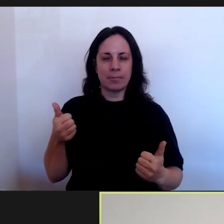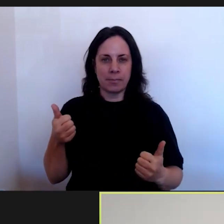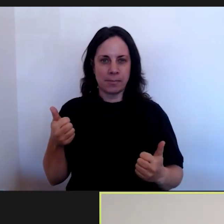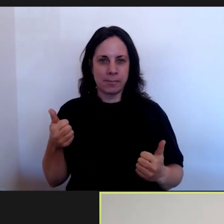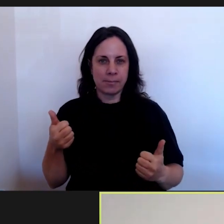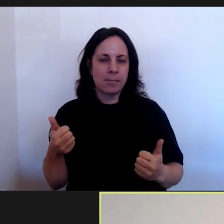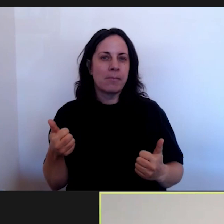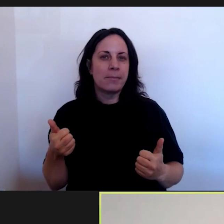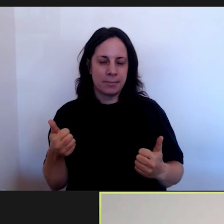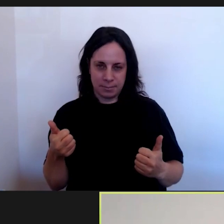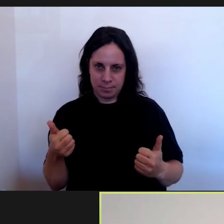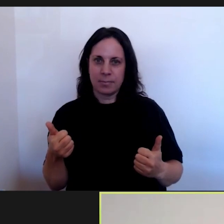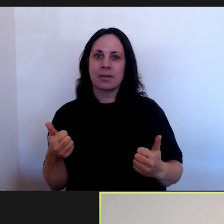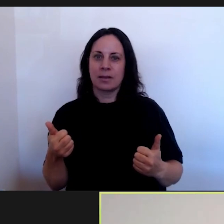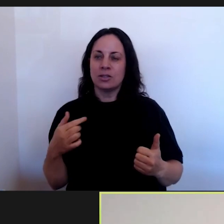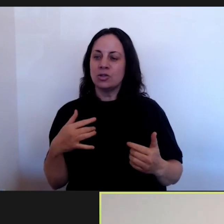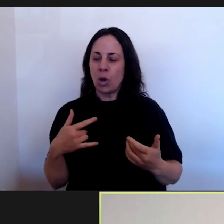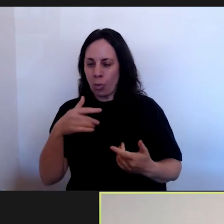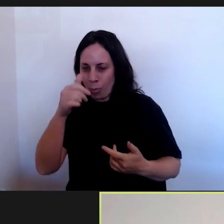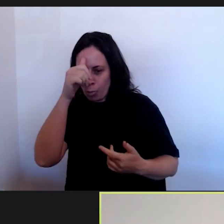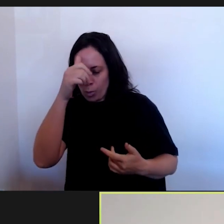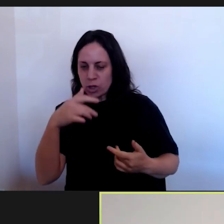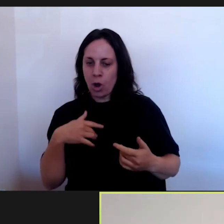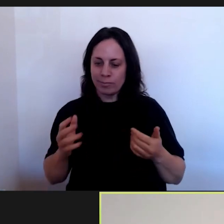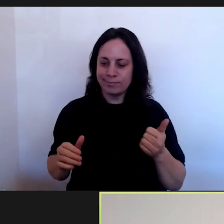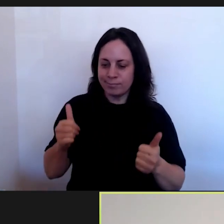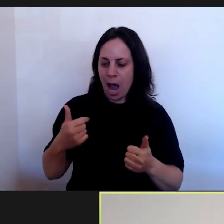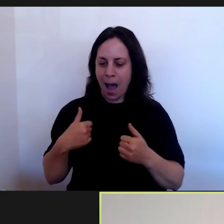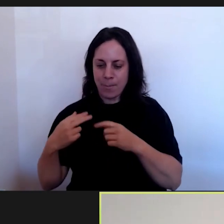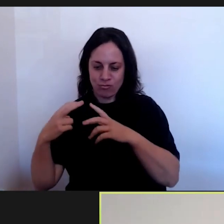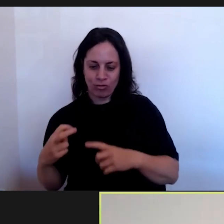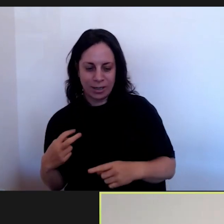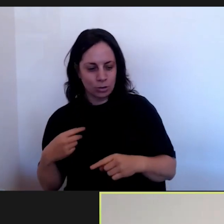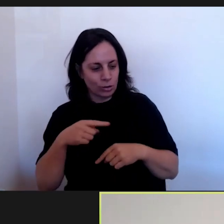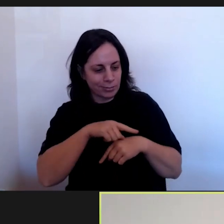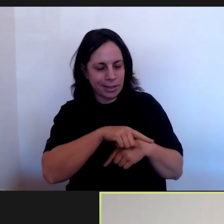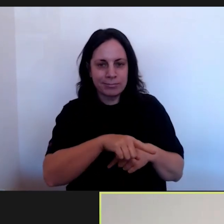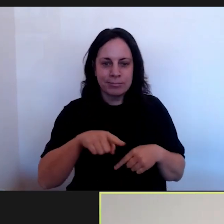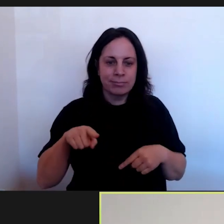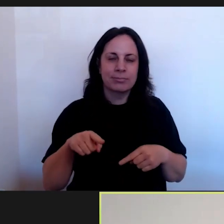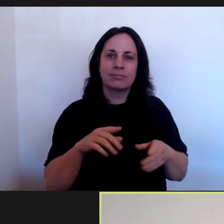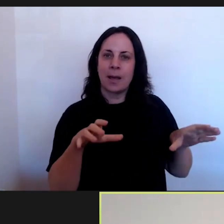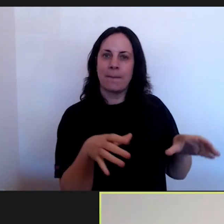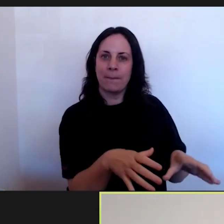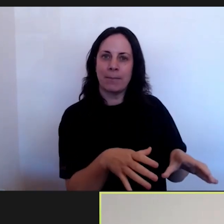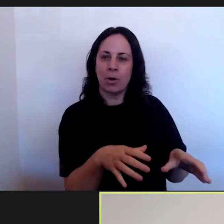power that the people you are researching know that you hold, but you don't know that they